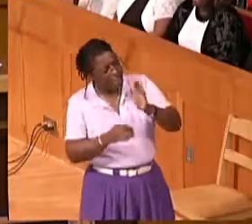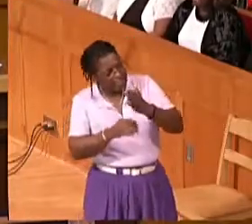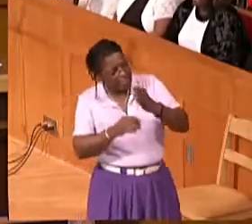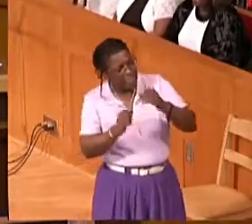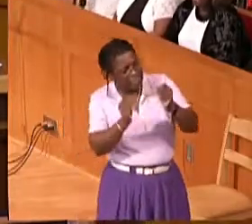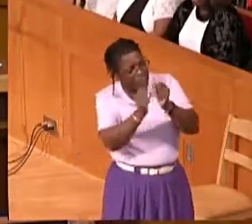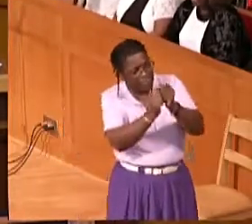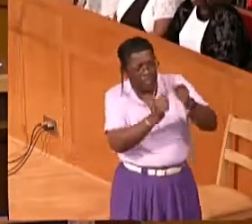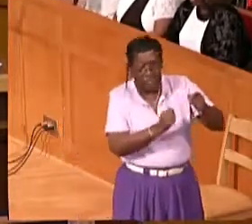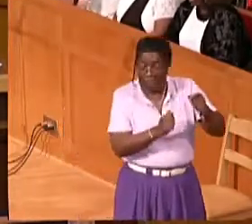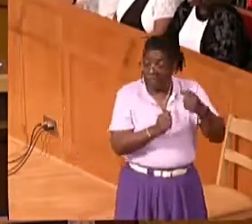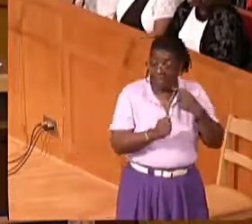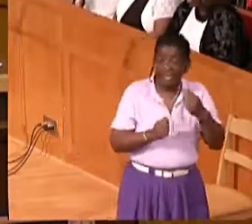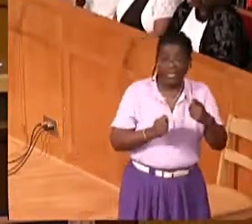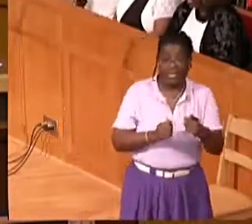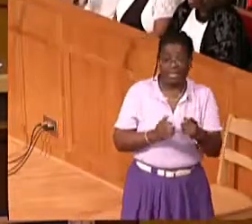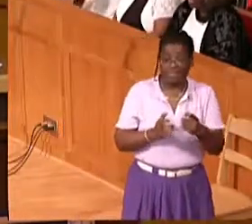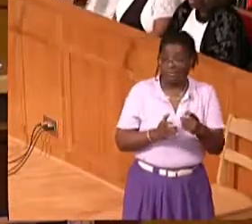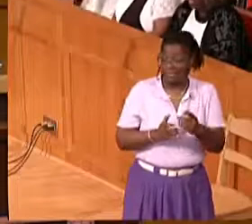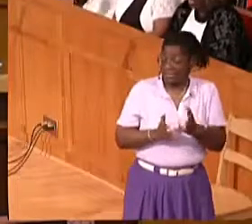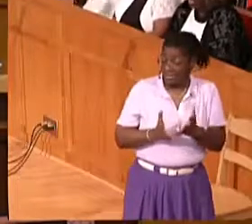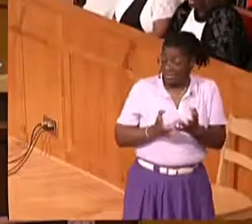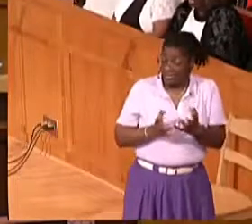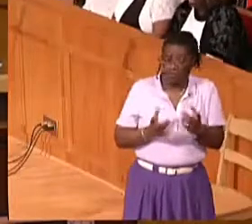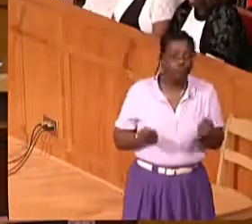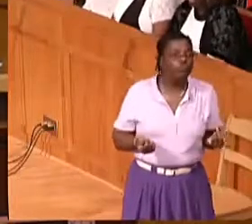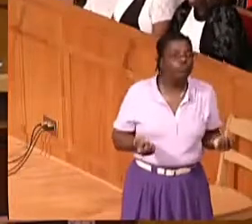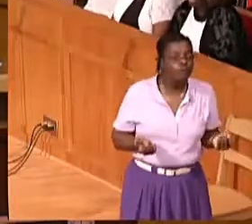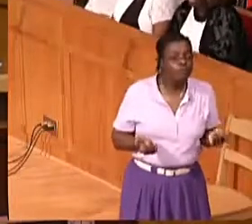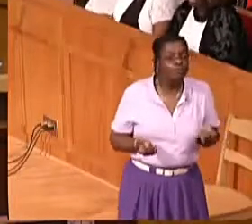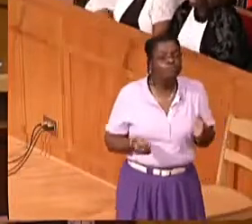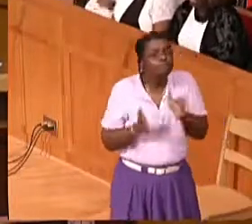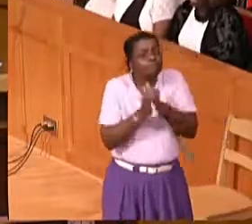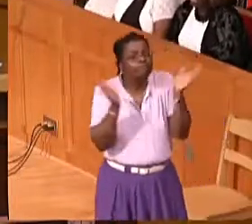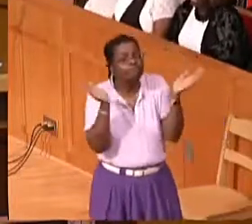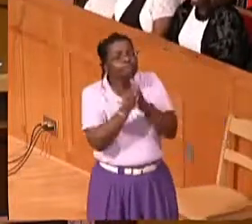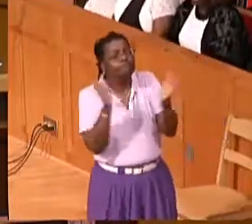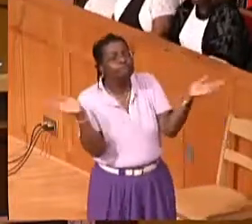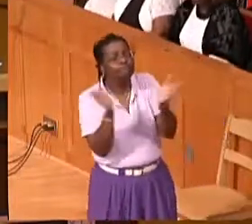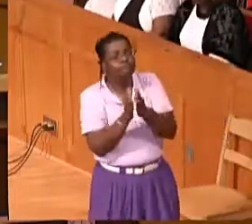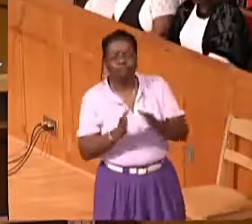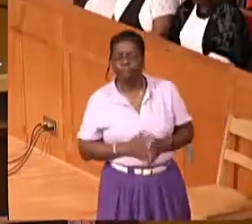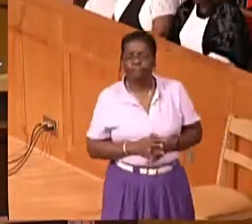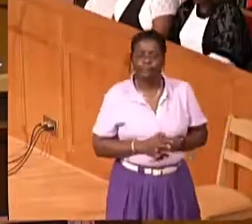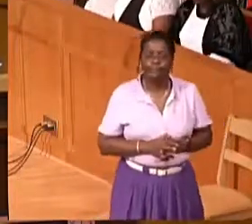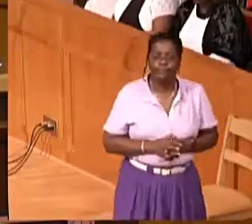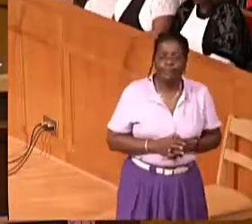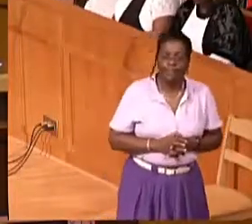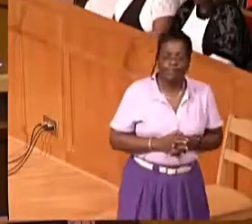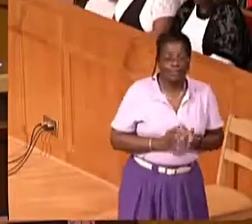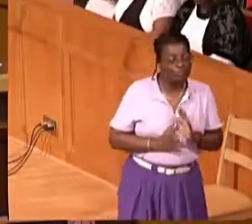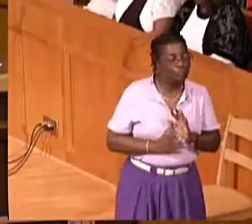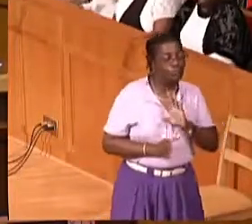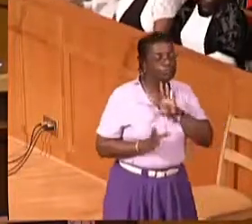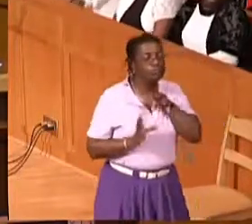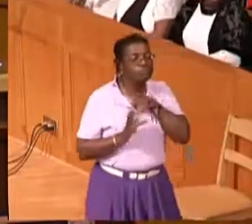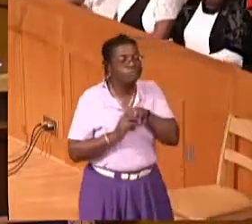Come on, help me. Because touch somebody close to you and say, "You got to get in where you fit in."